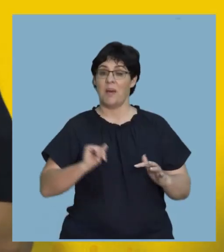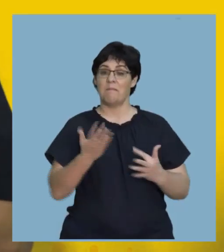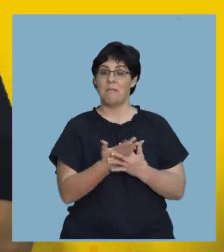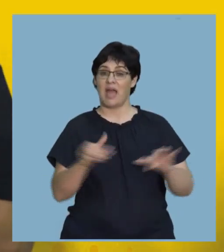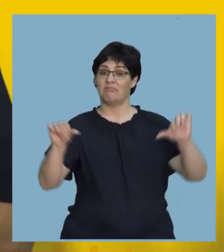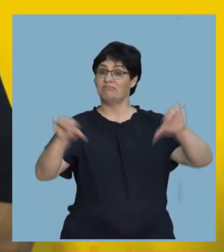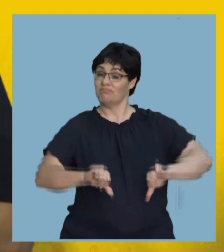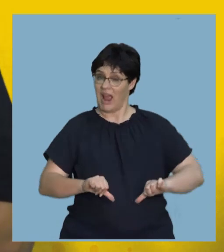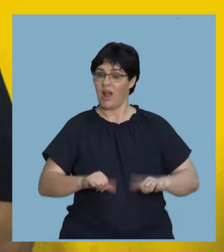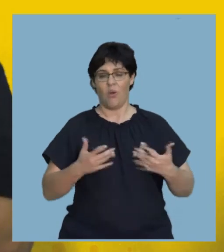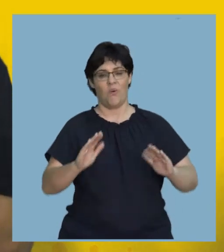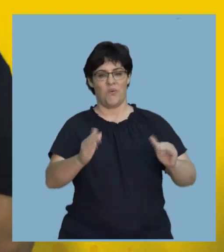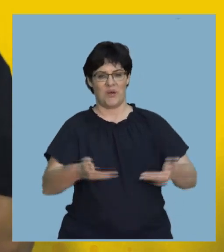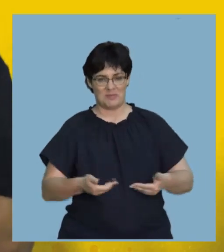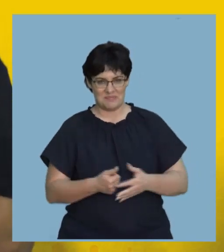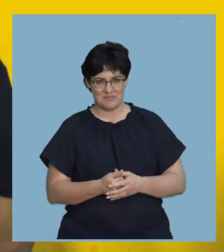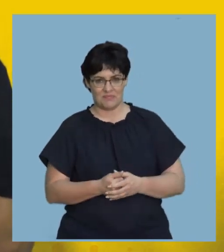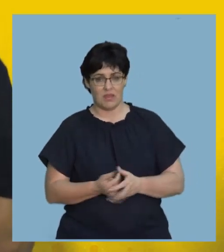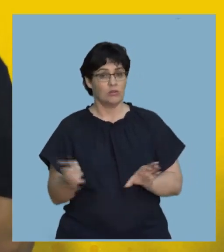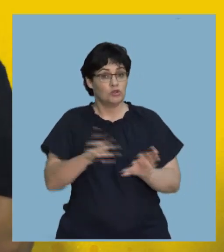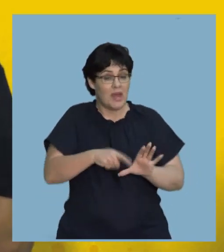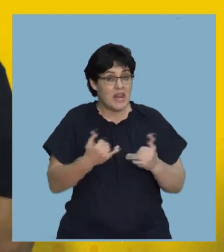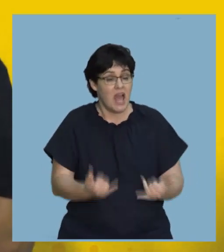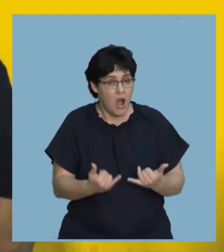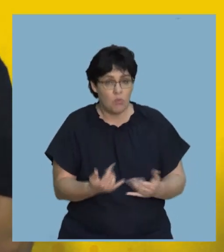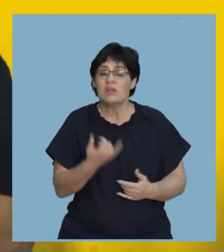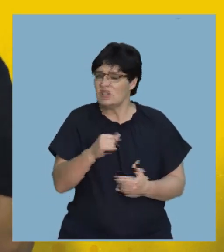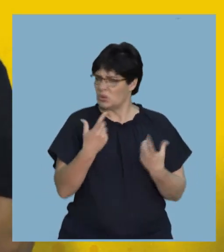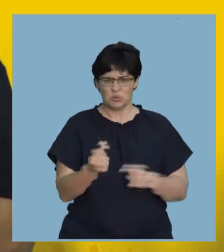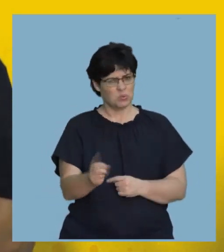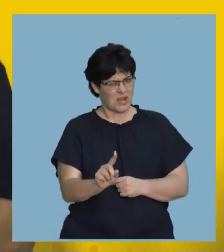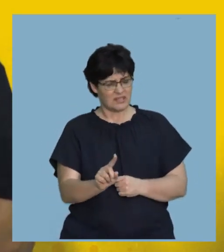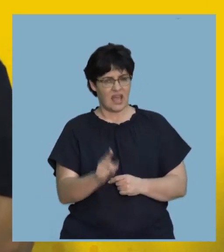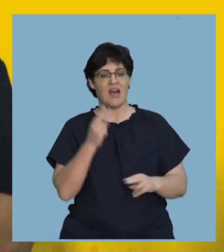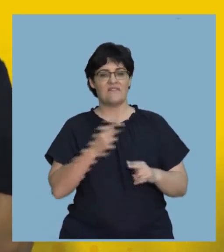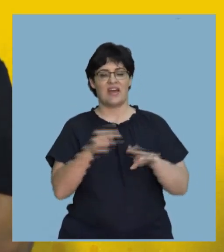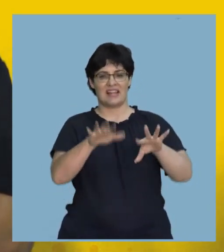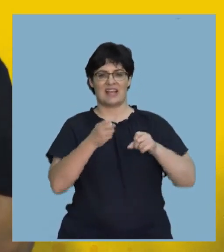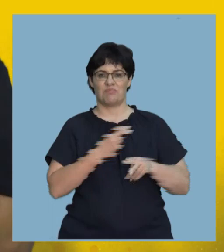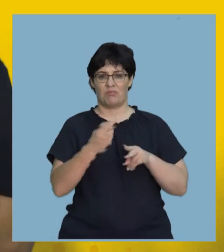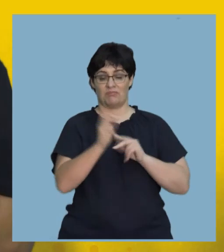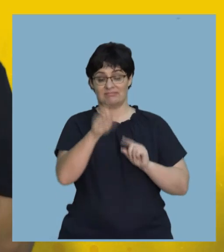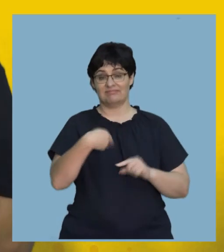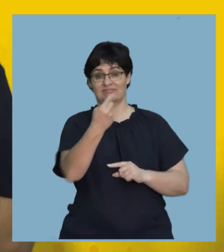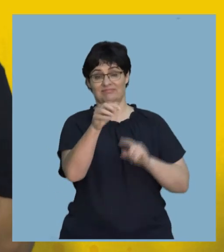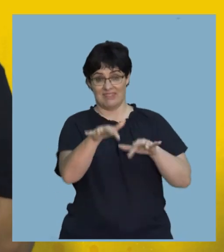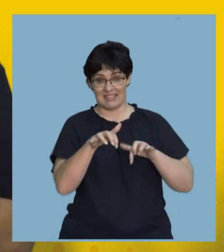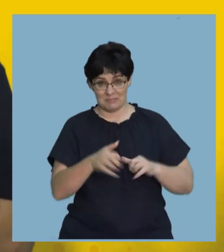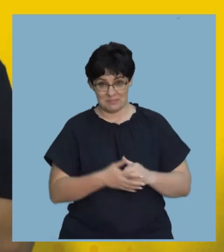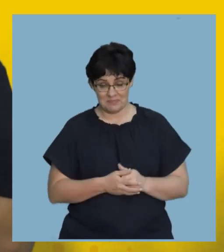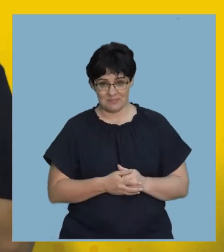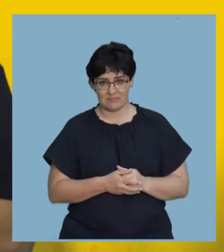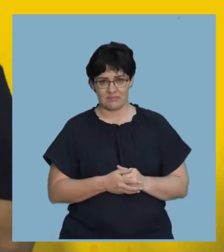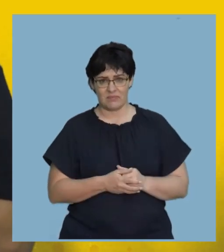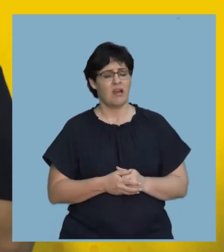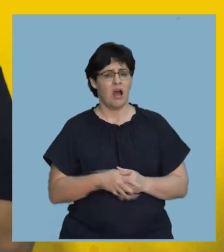Welcome back from the break, Matrix. If you've just joined us, we are still doing your final exam prep to help you with the upcoming exam. If